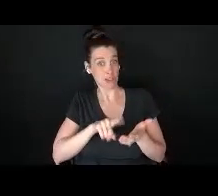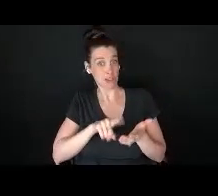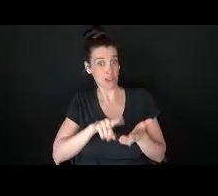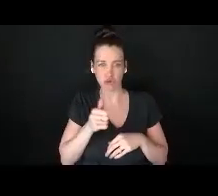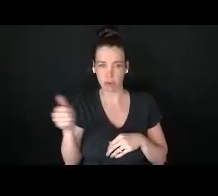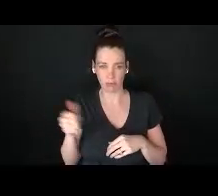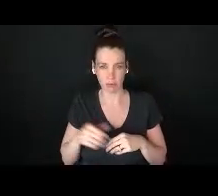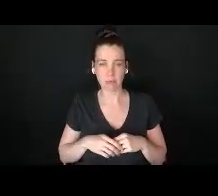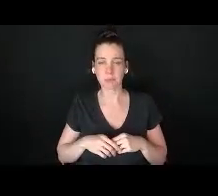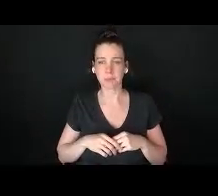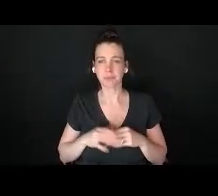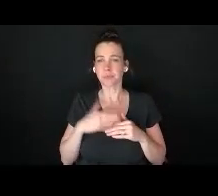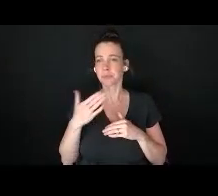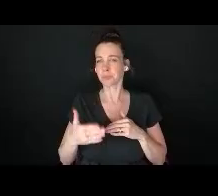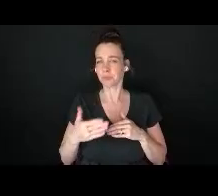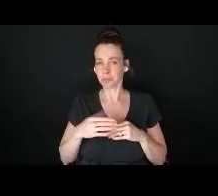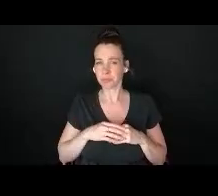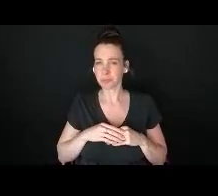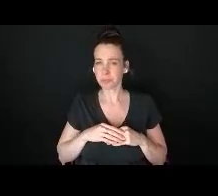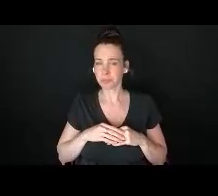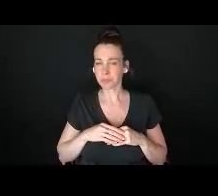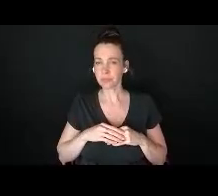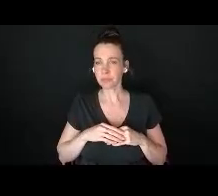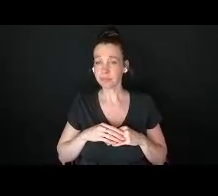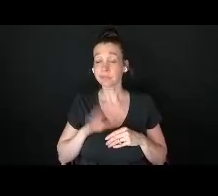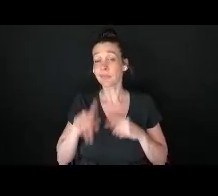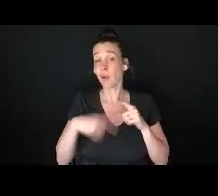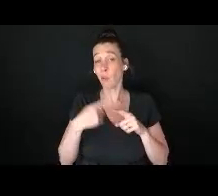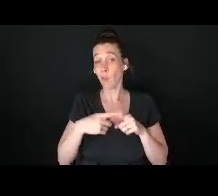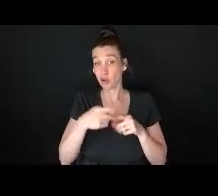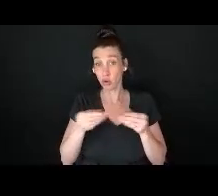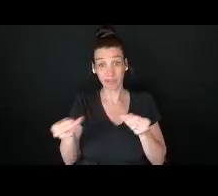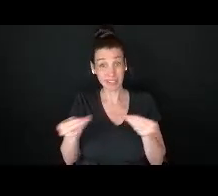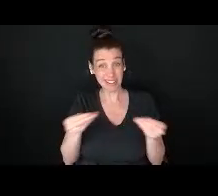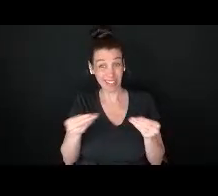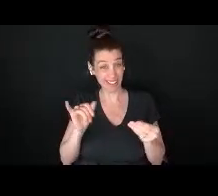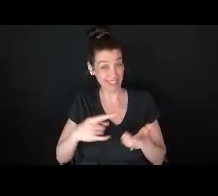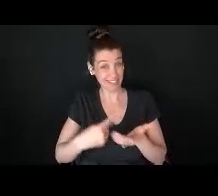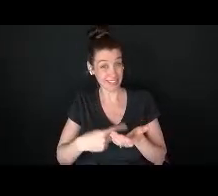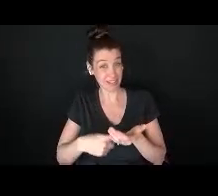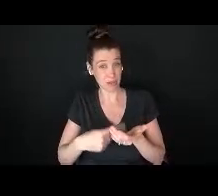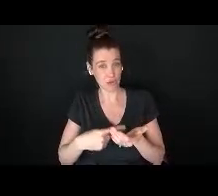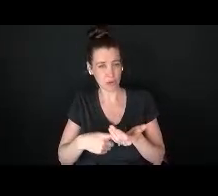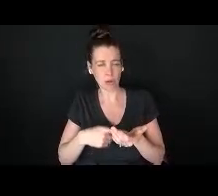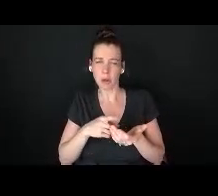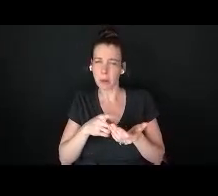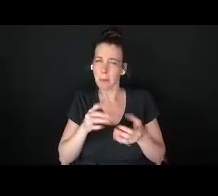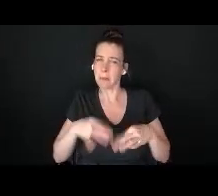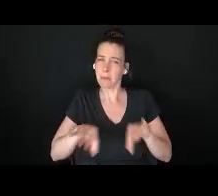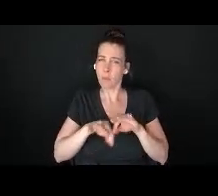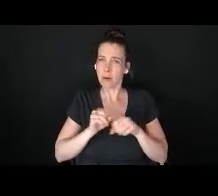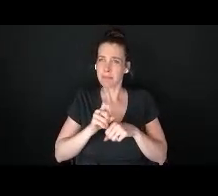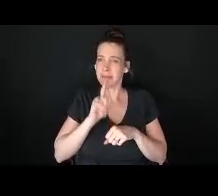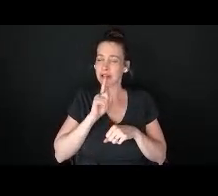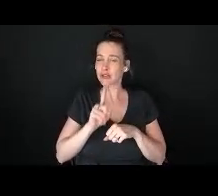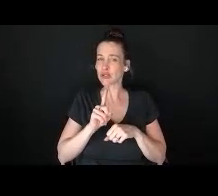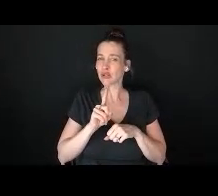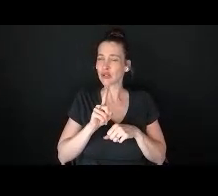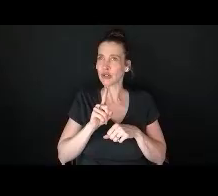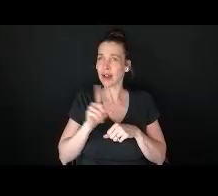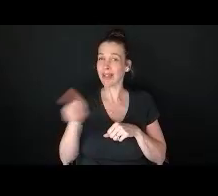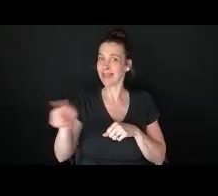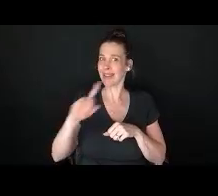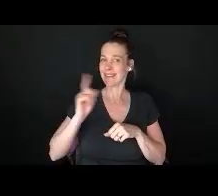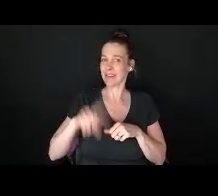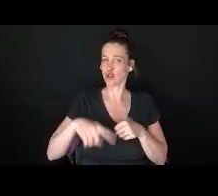please. So when you're facilitating the open discussion, you really want to make sure that a few key questions are answered,